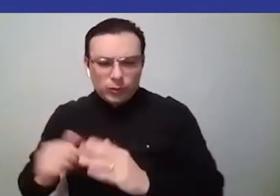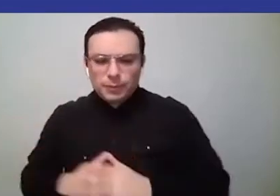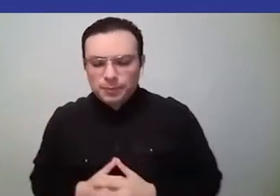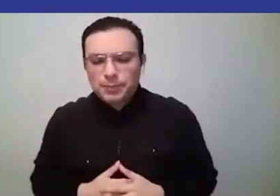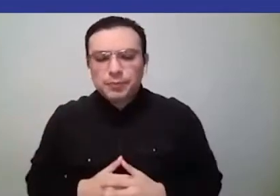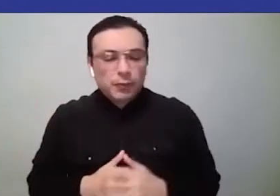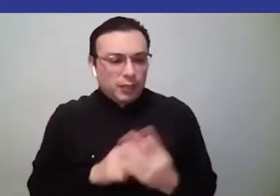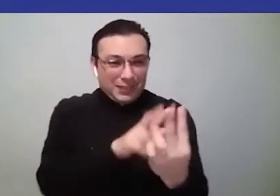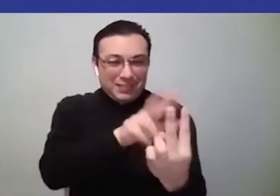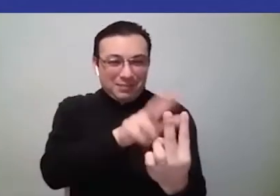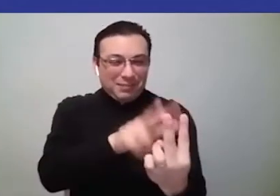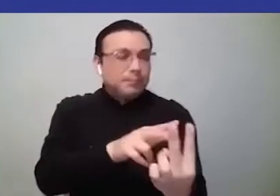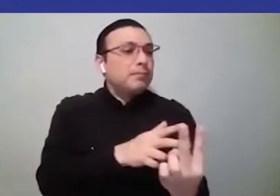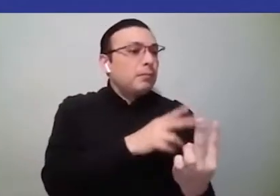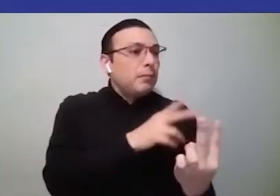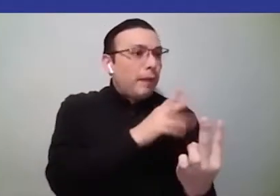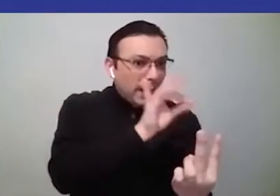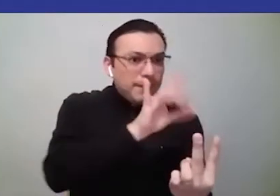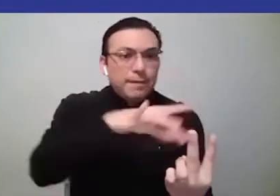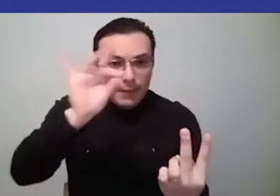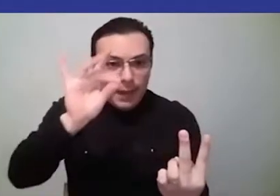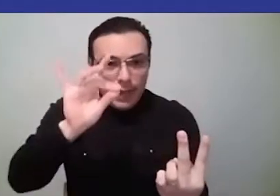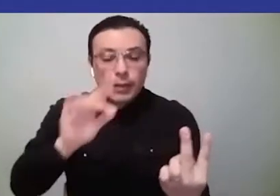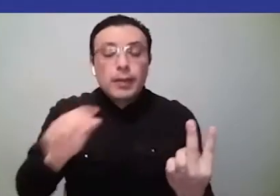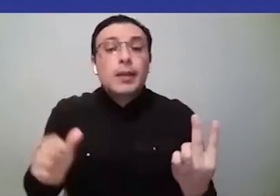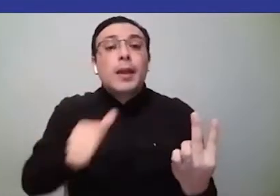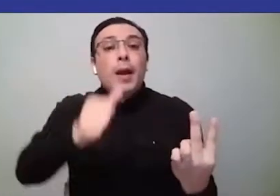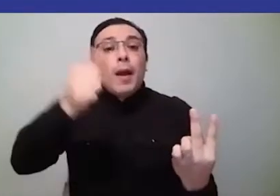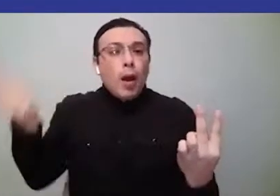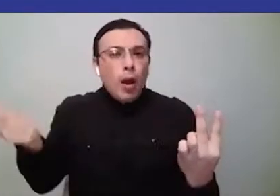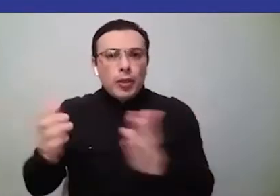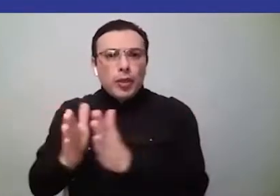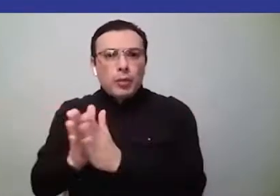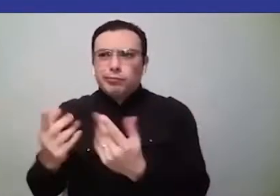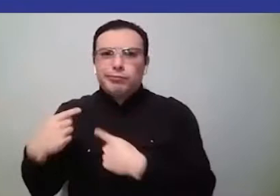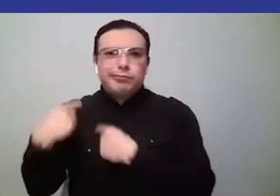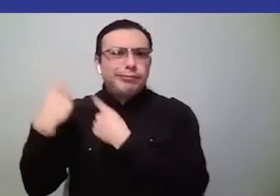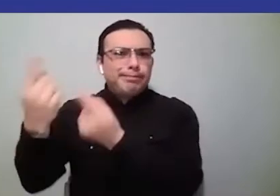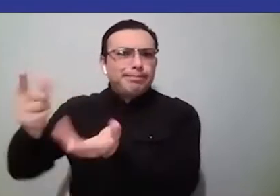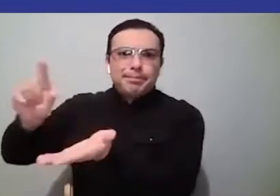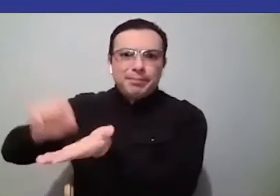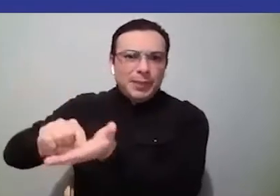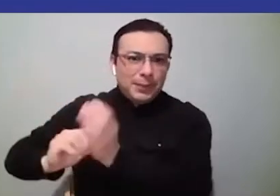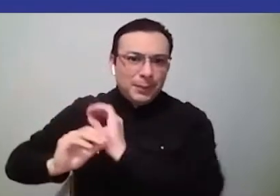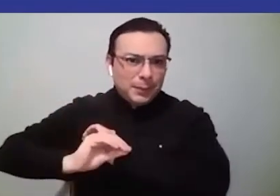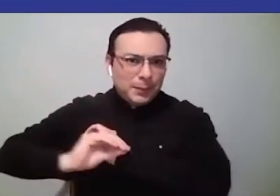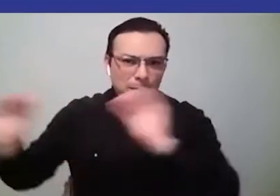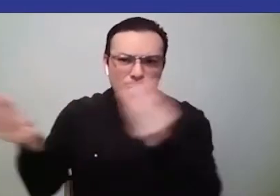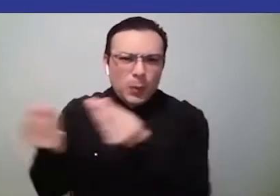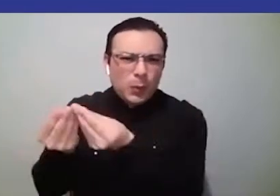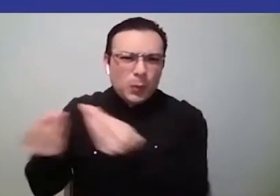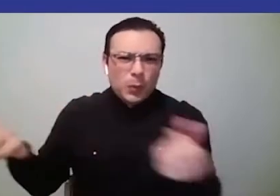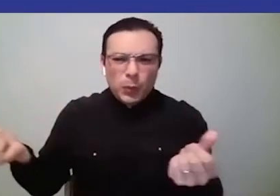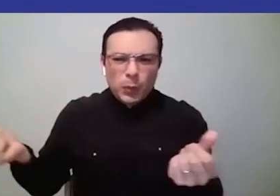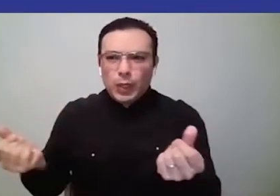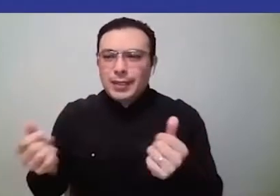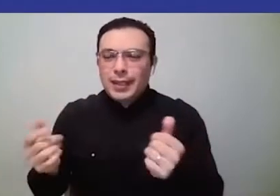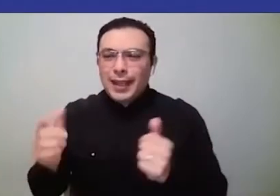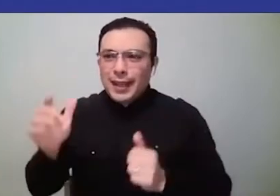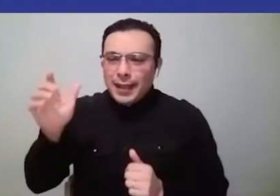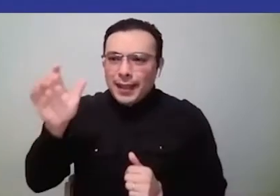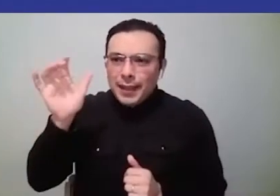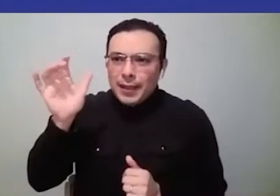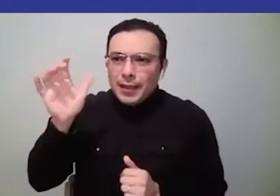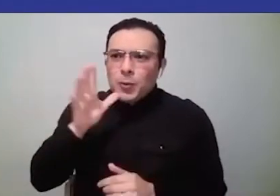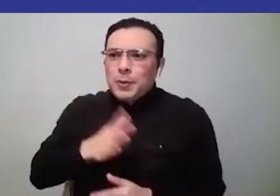One-Eyed Ford, had been long out of print. So there was really like no other points of access for this work.